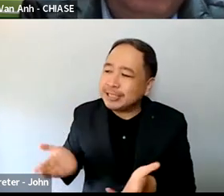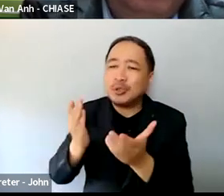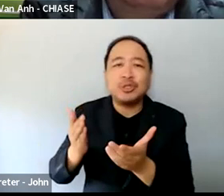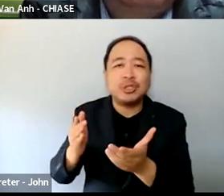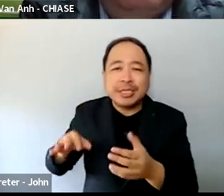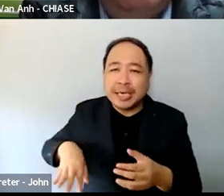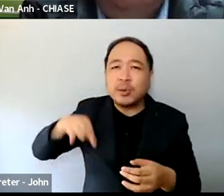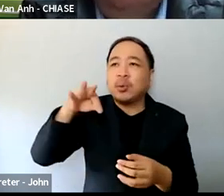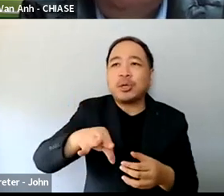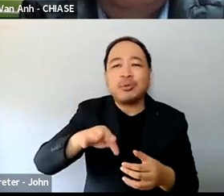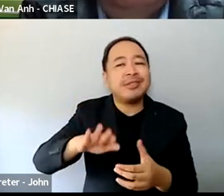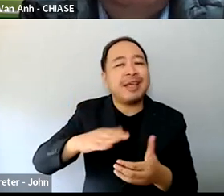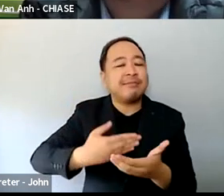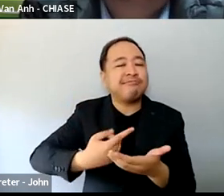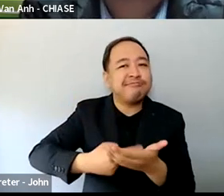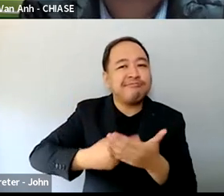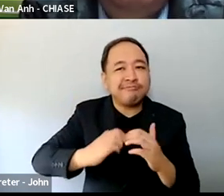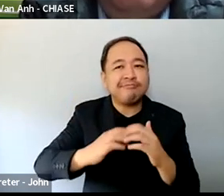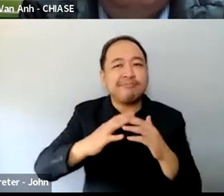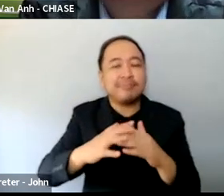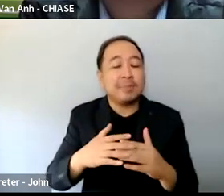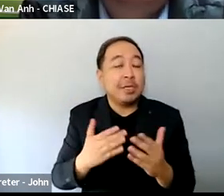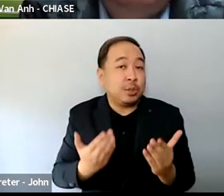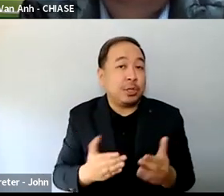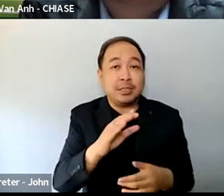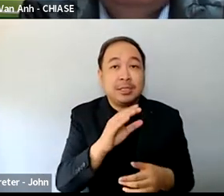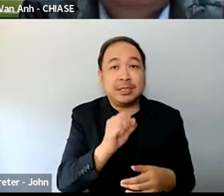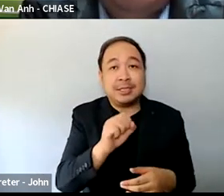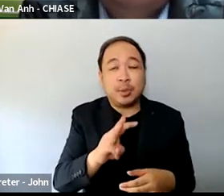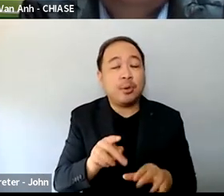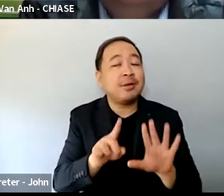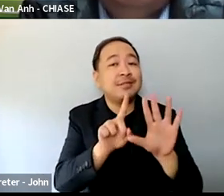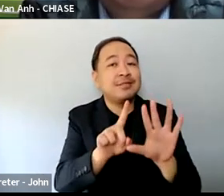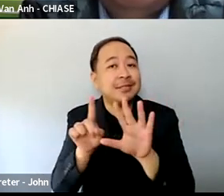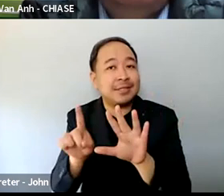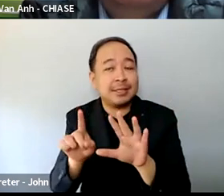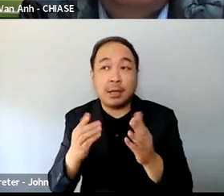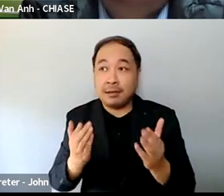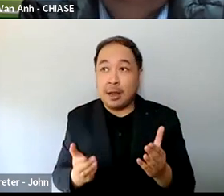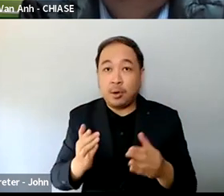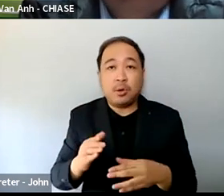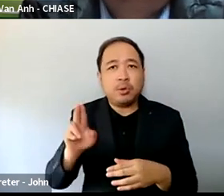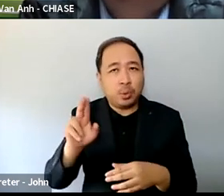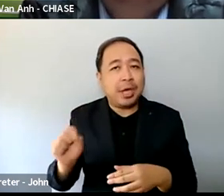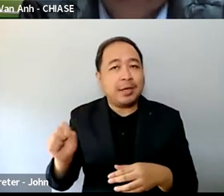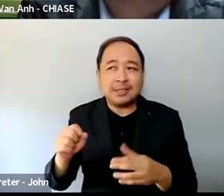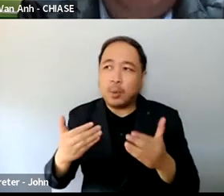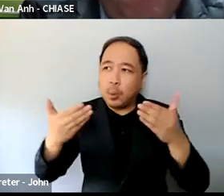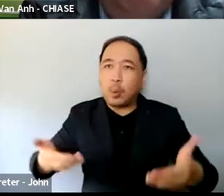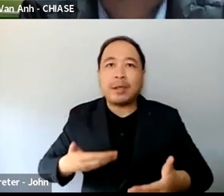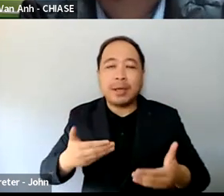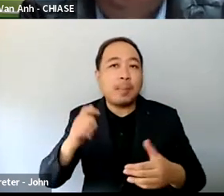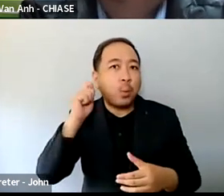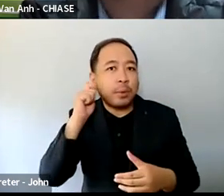know, at CSW66, member states open the UN doors for women to be heard as well. Thank you.